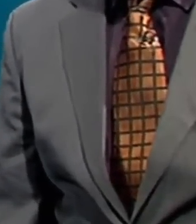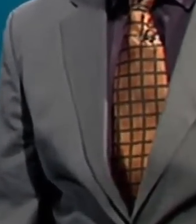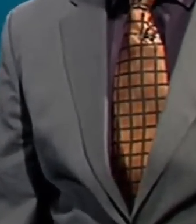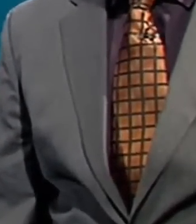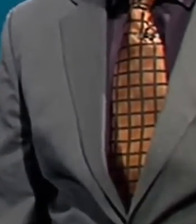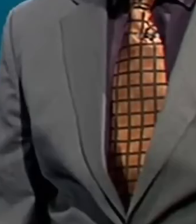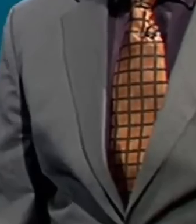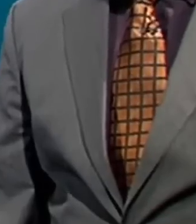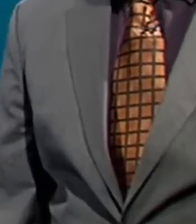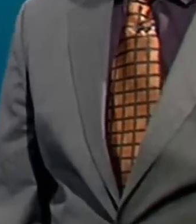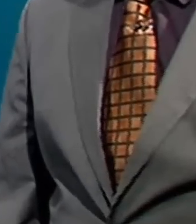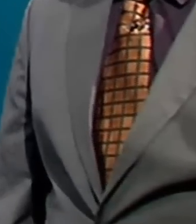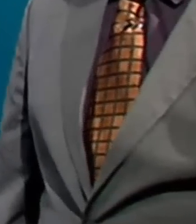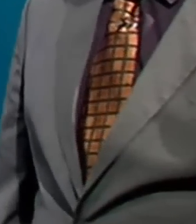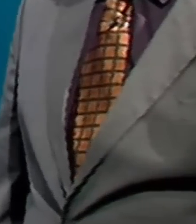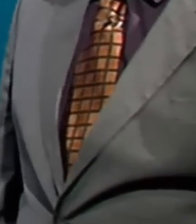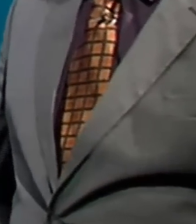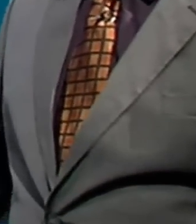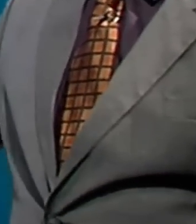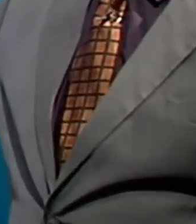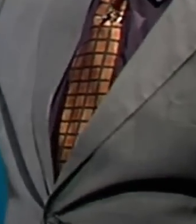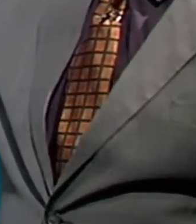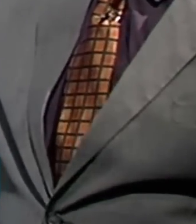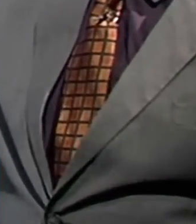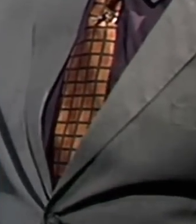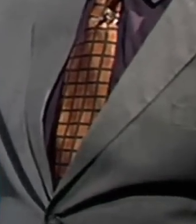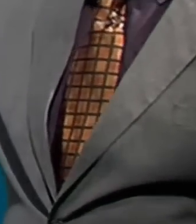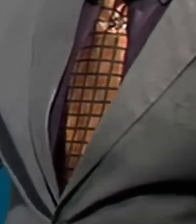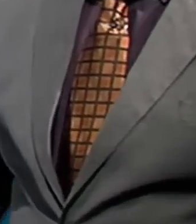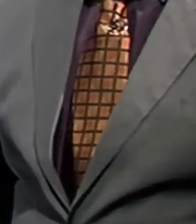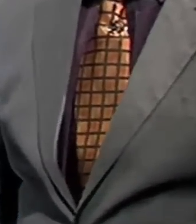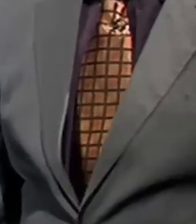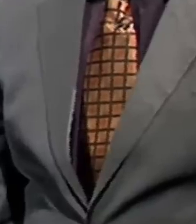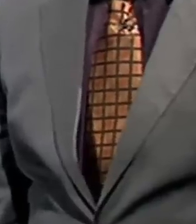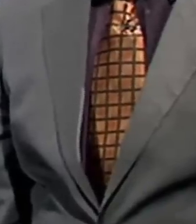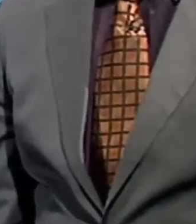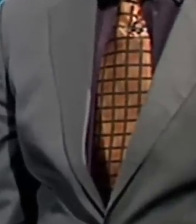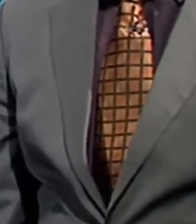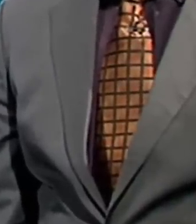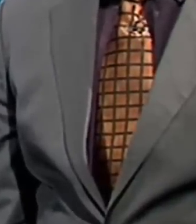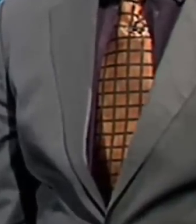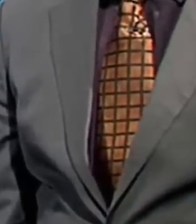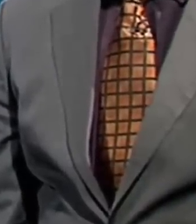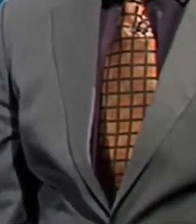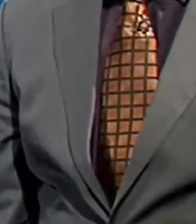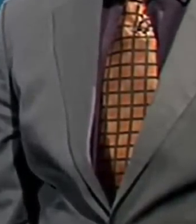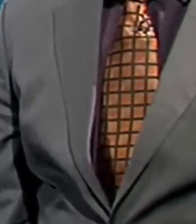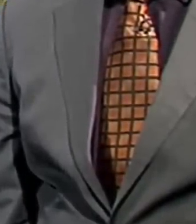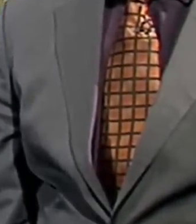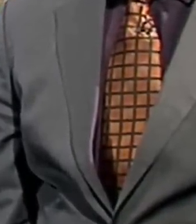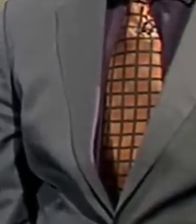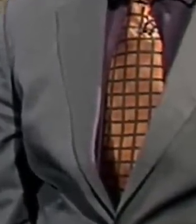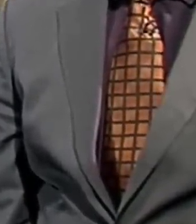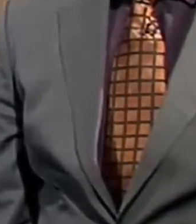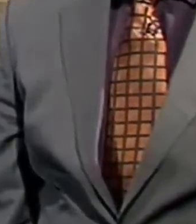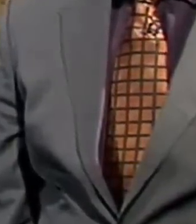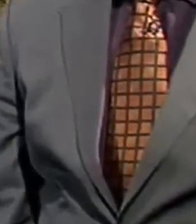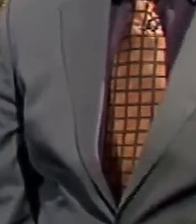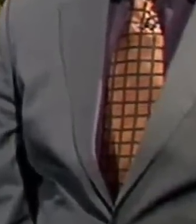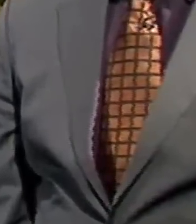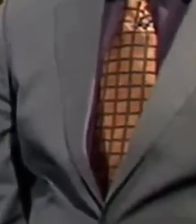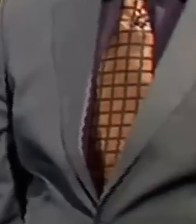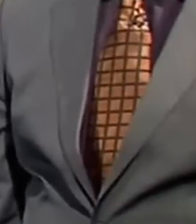sheba tsatsi la hosane re ka lebella hore ho le maemo a hleng ka hlohleletsa mollo dibakeng tsane tse kapa Leboya ha re shebile temperature ka kwano ka